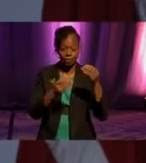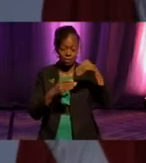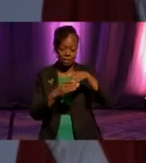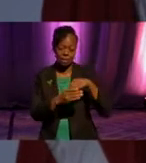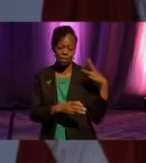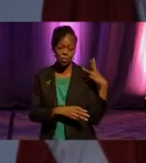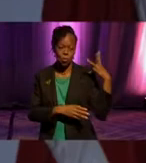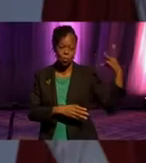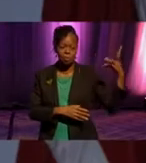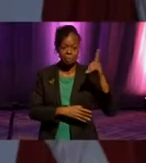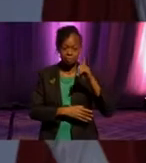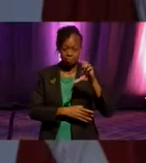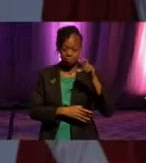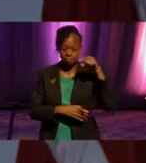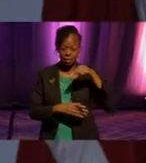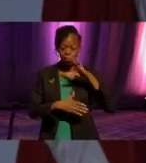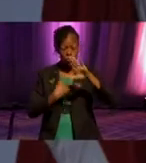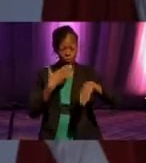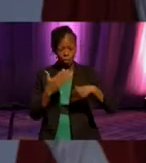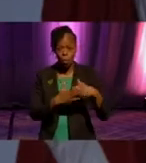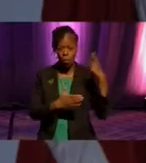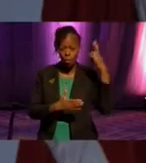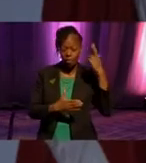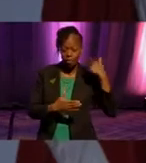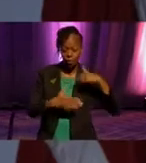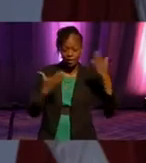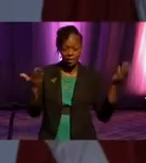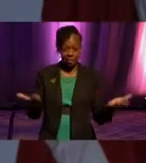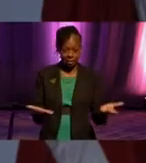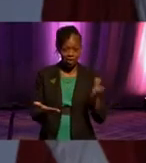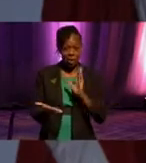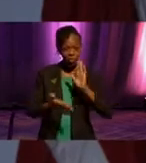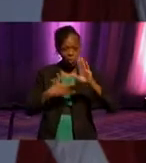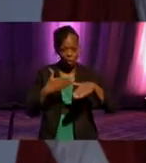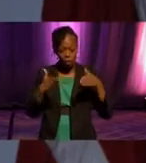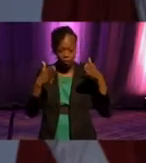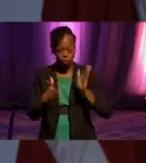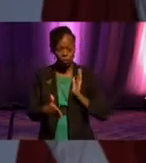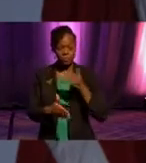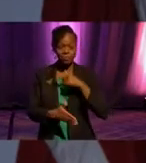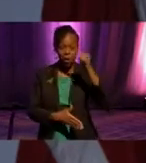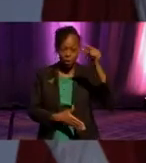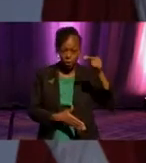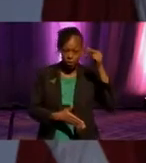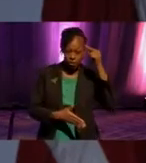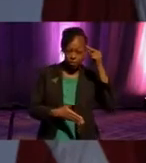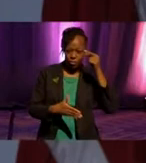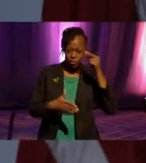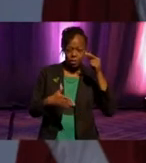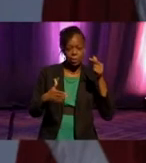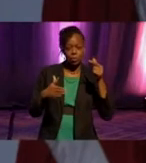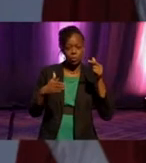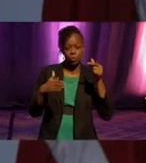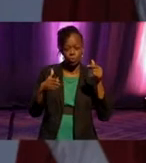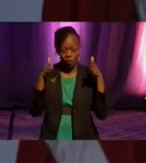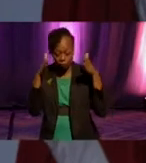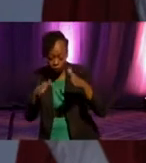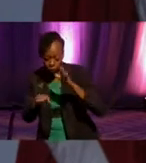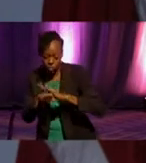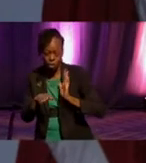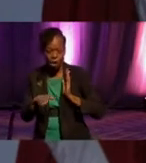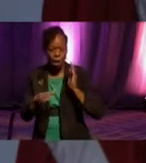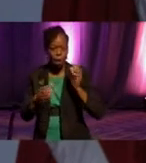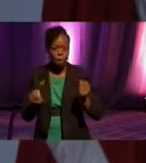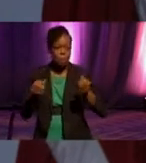Washington, D.C. This is the whole reason why we're here, and the whole focus of our government is to look at our vast resources and